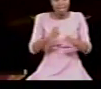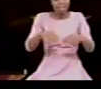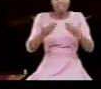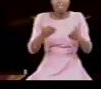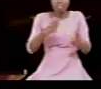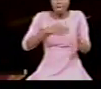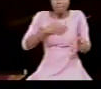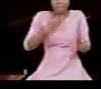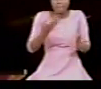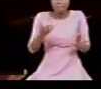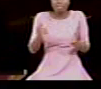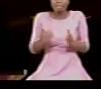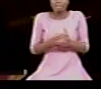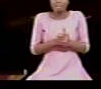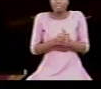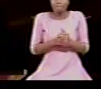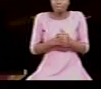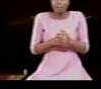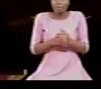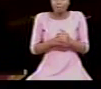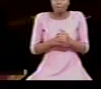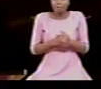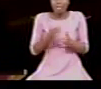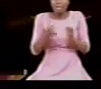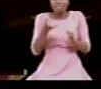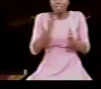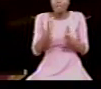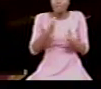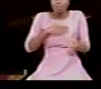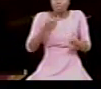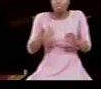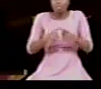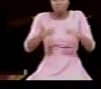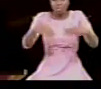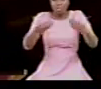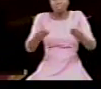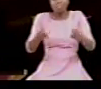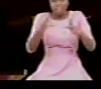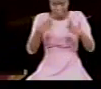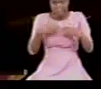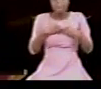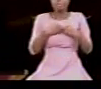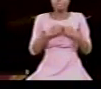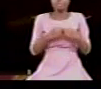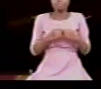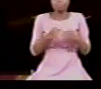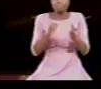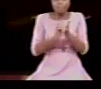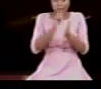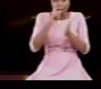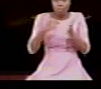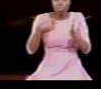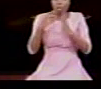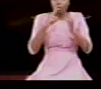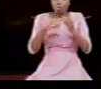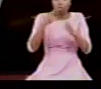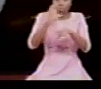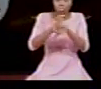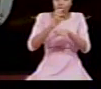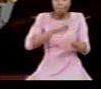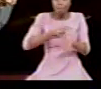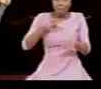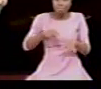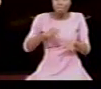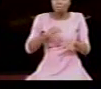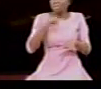Even though the Israelites, there should be willingness to give it, to accept it. That's why we talk to church members.